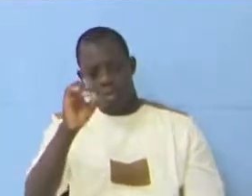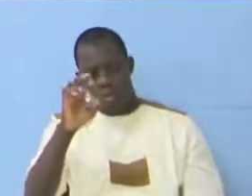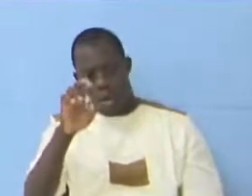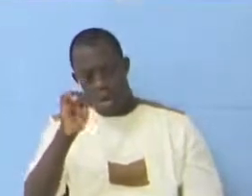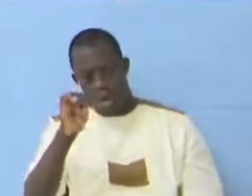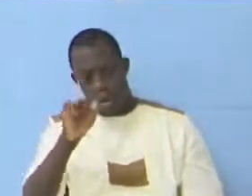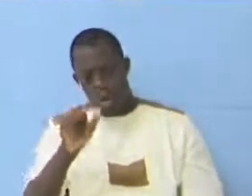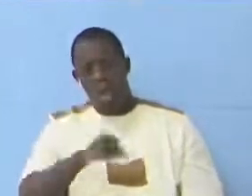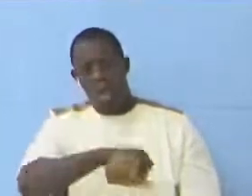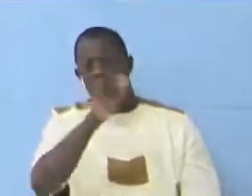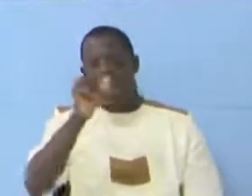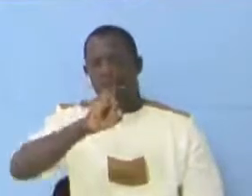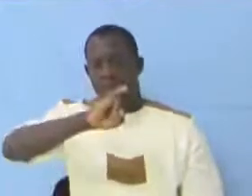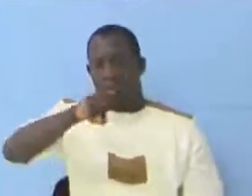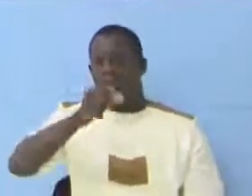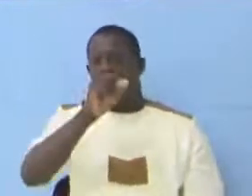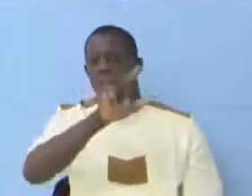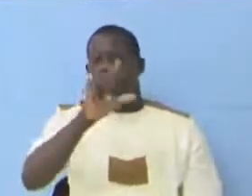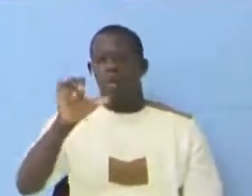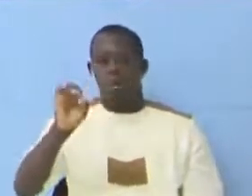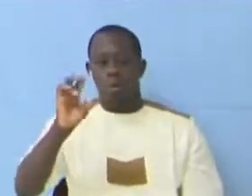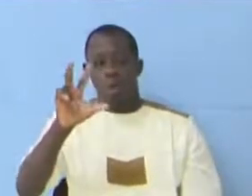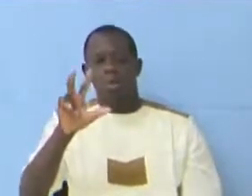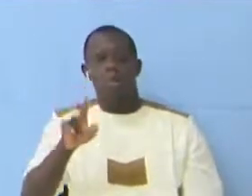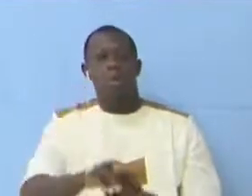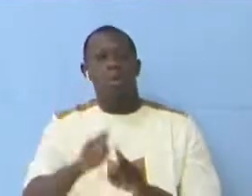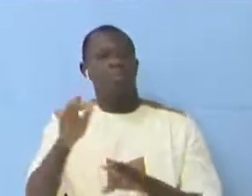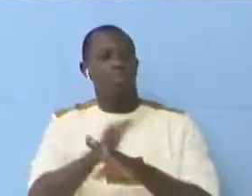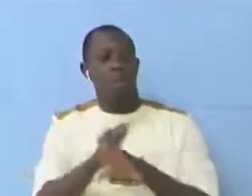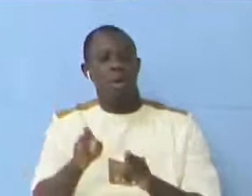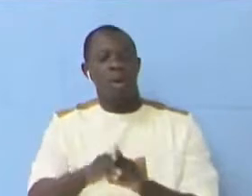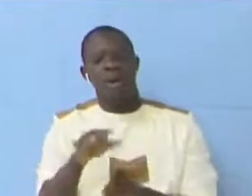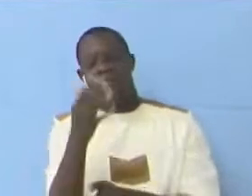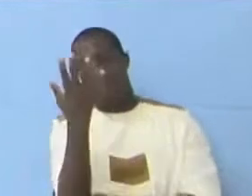Since they were 5, including Noah,